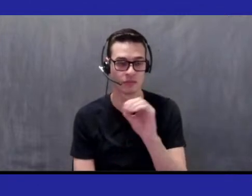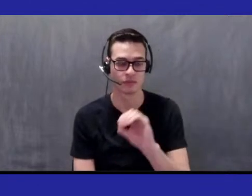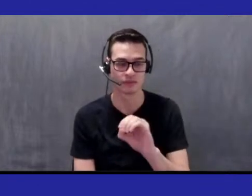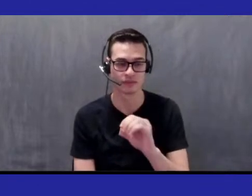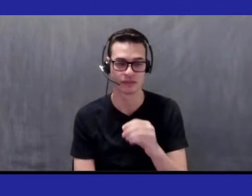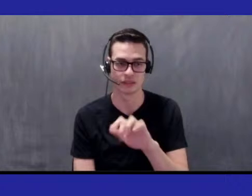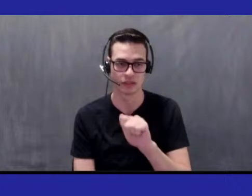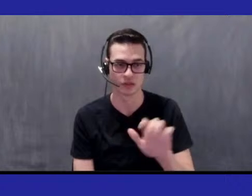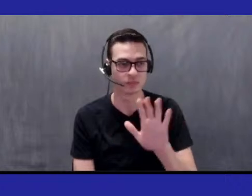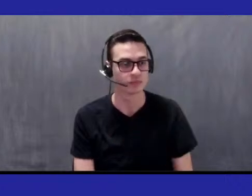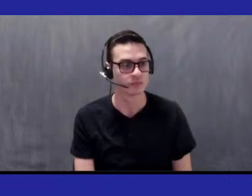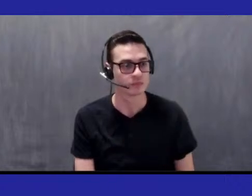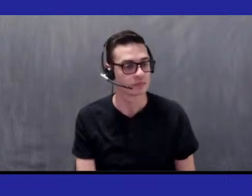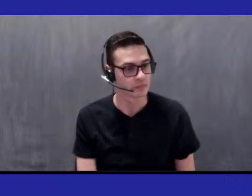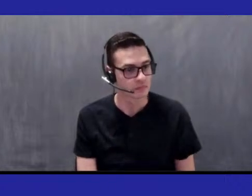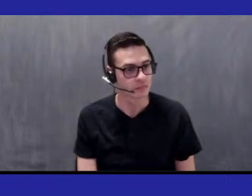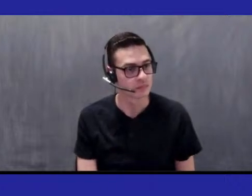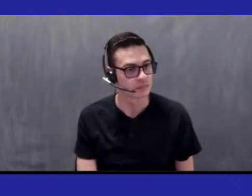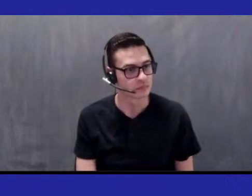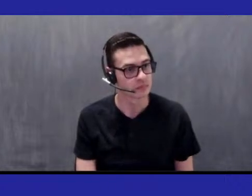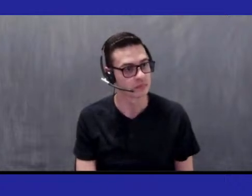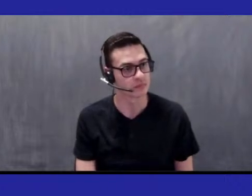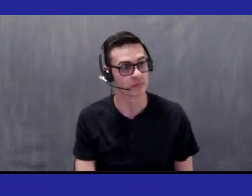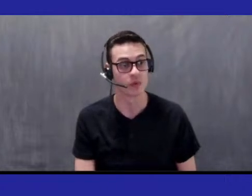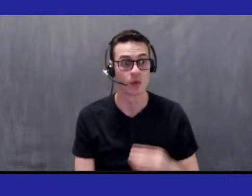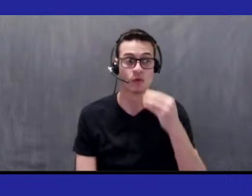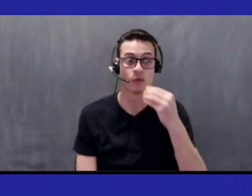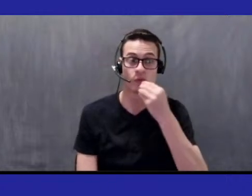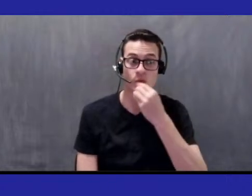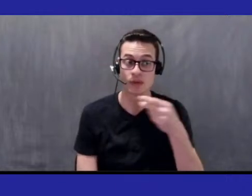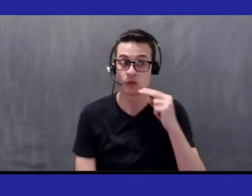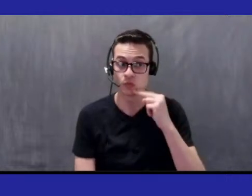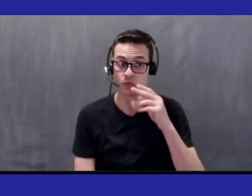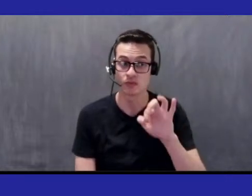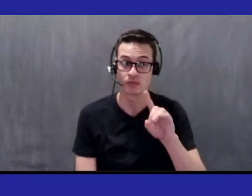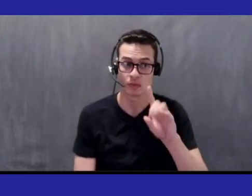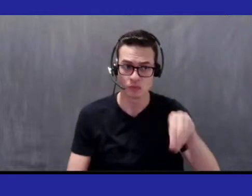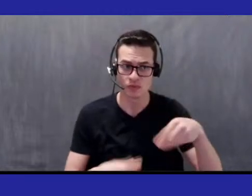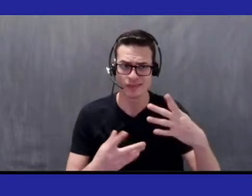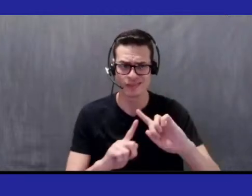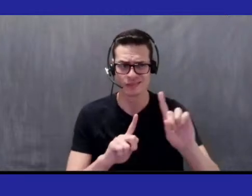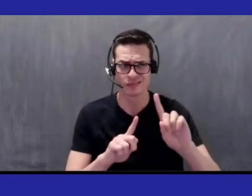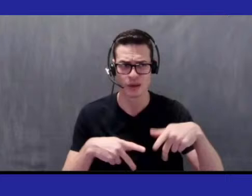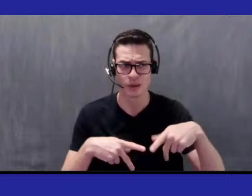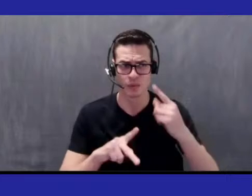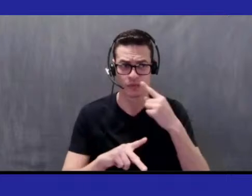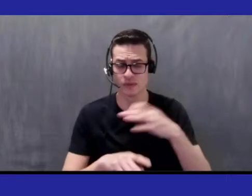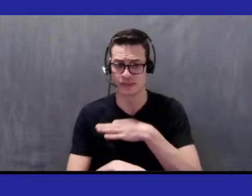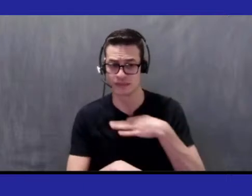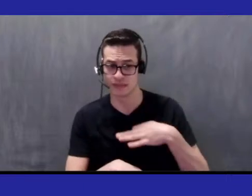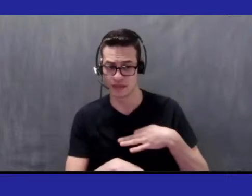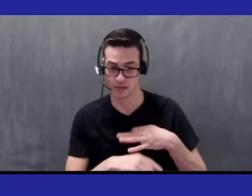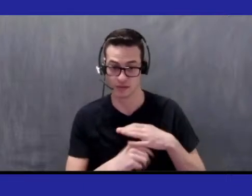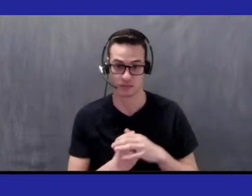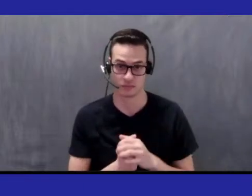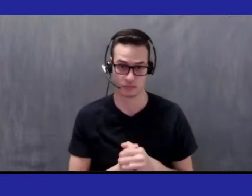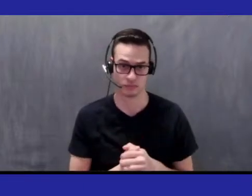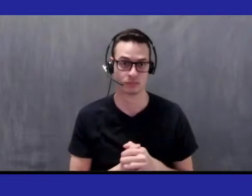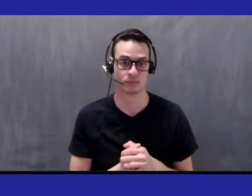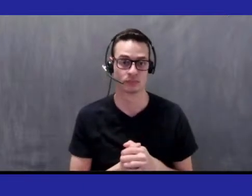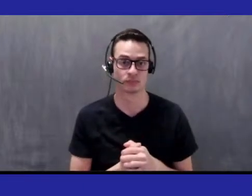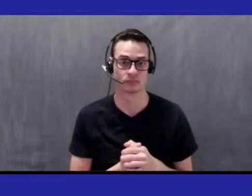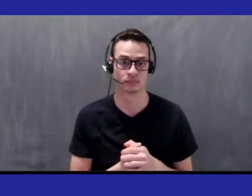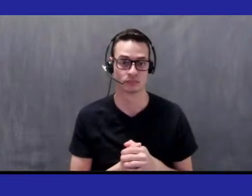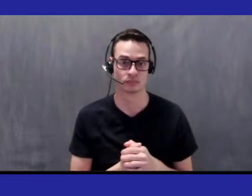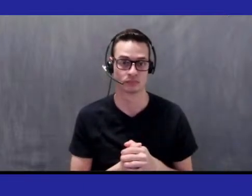The Food and Nutrition Fund, again, providing opportunities for our staff for professional development. We had individuals